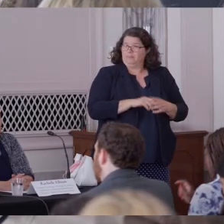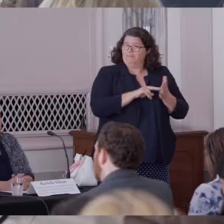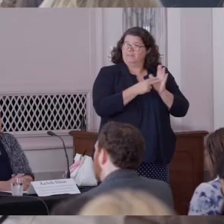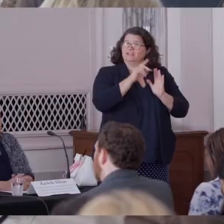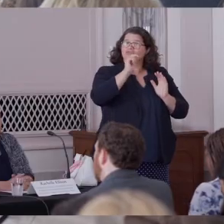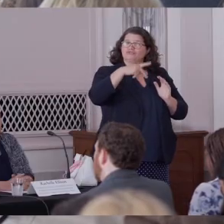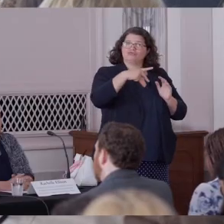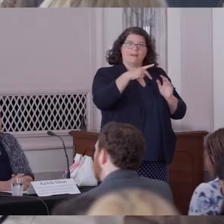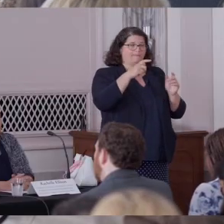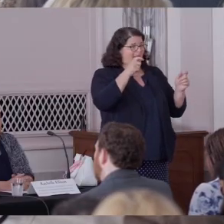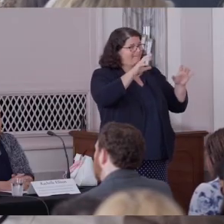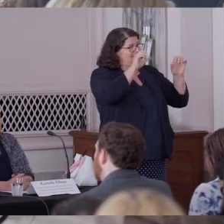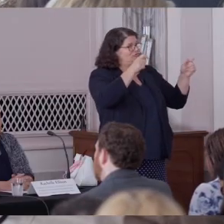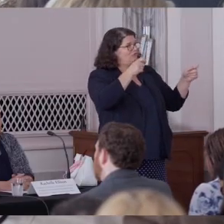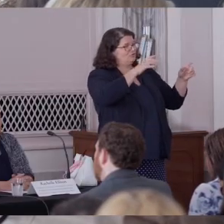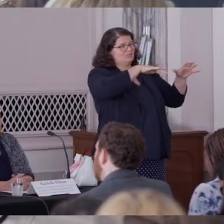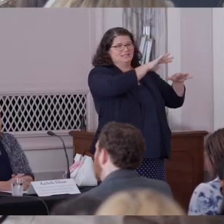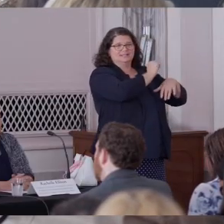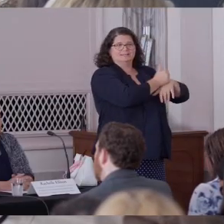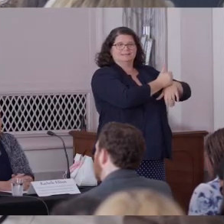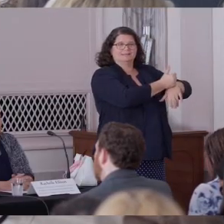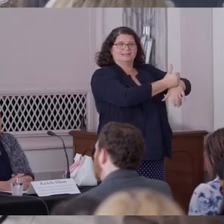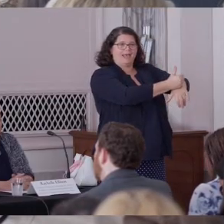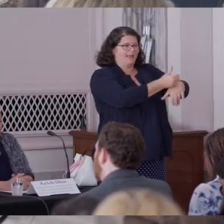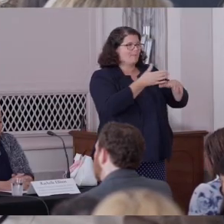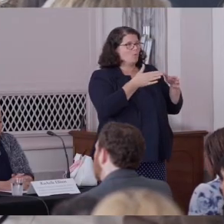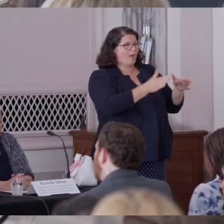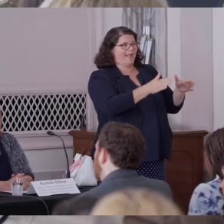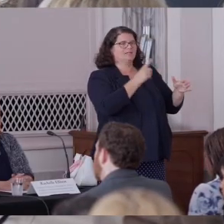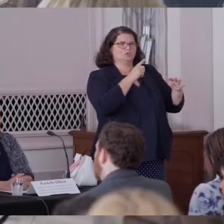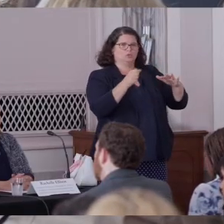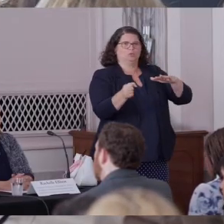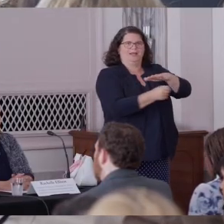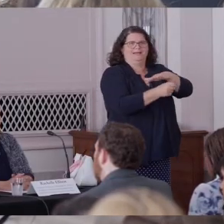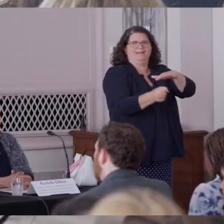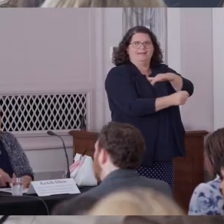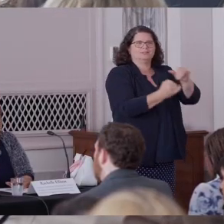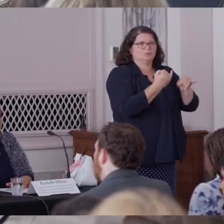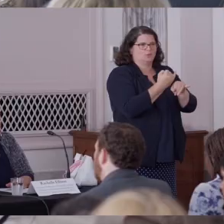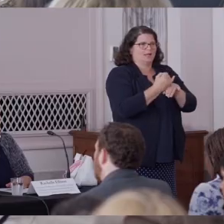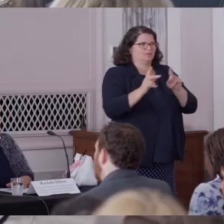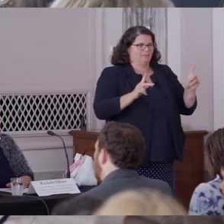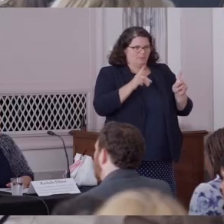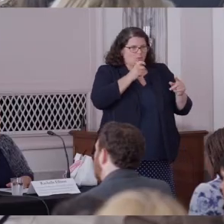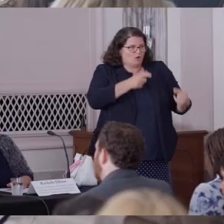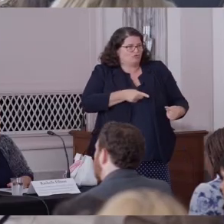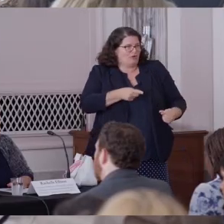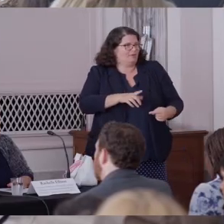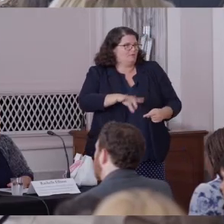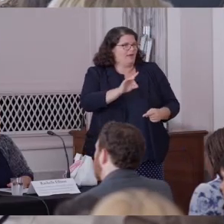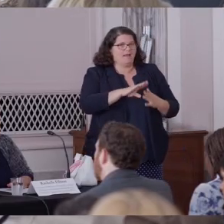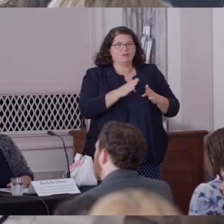for itself to institutionalize people who struggle to find housing, justify that